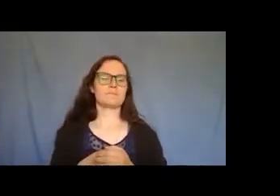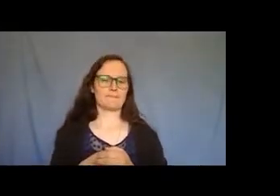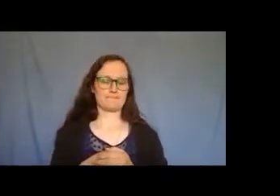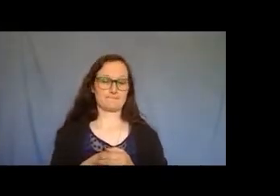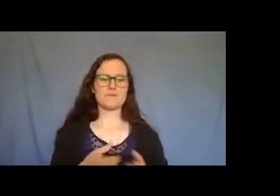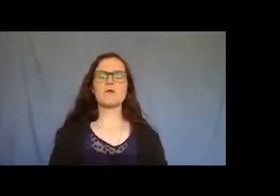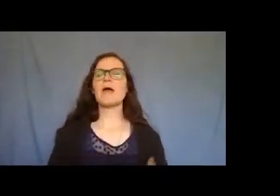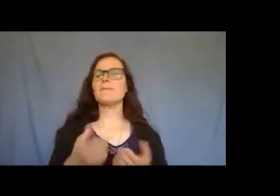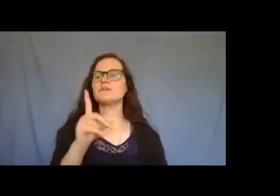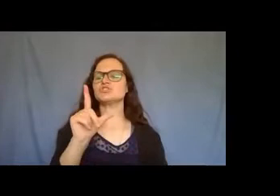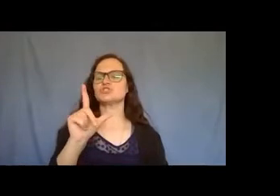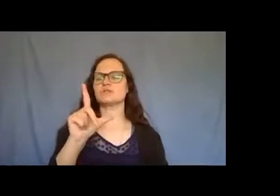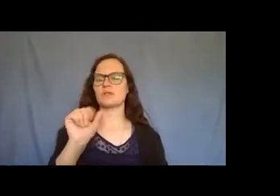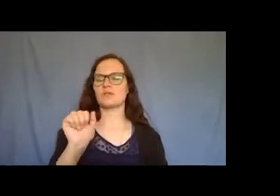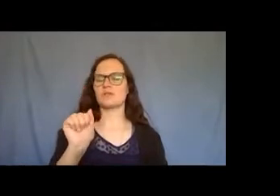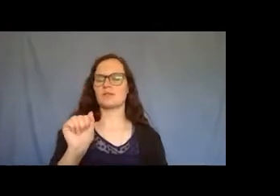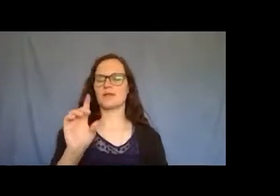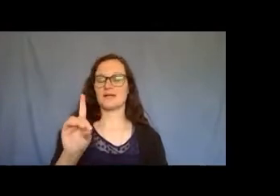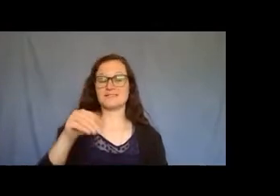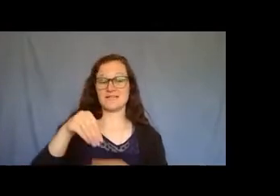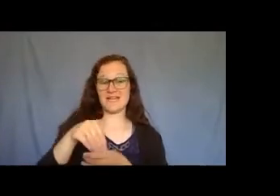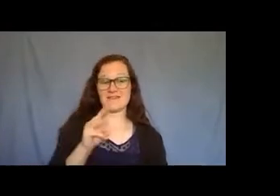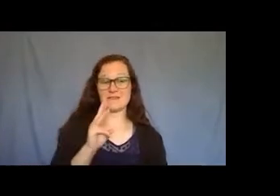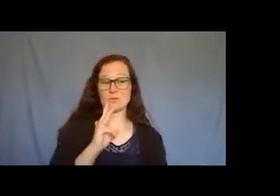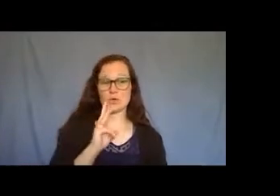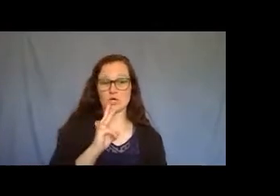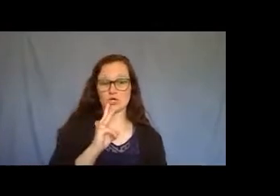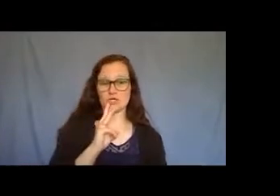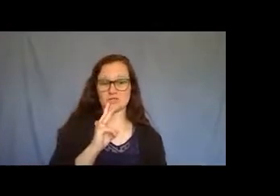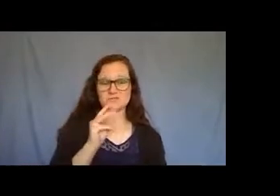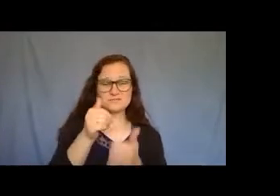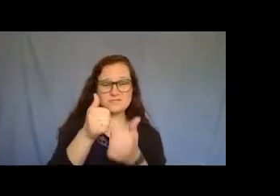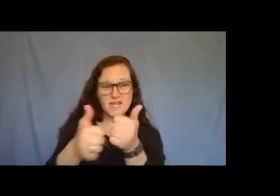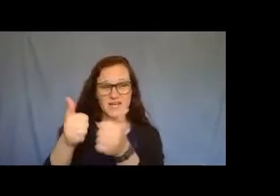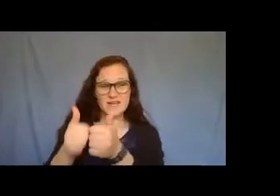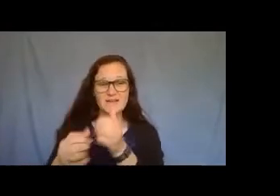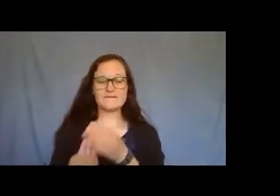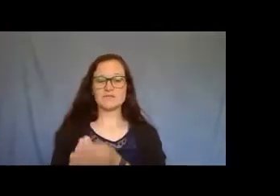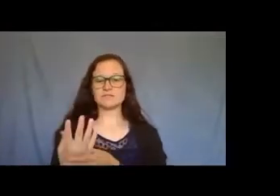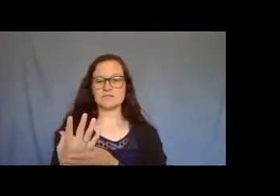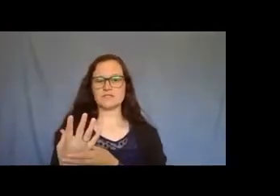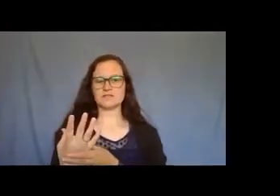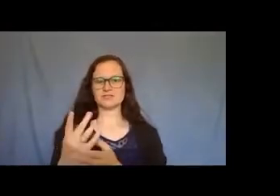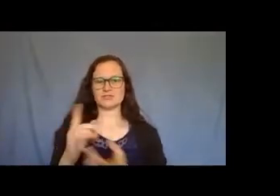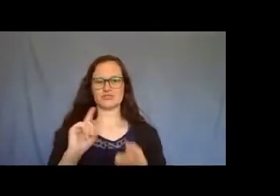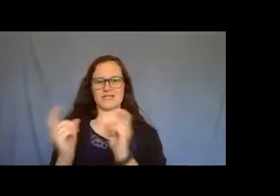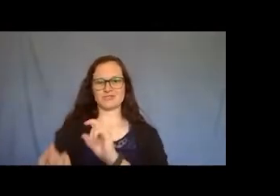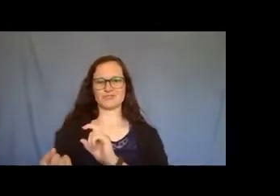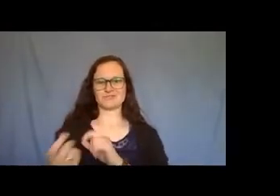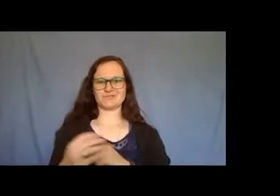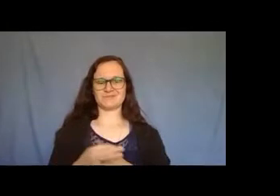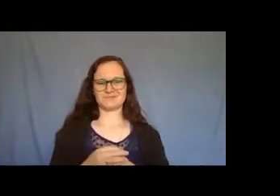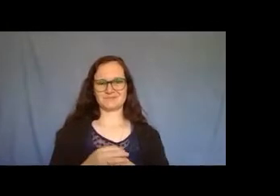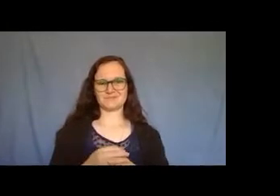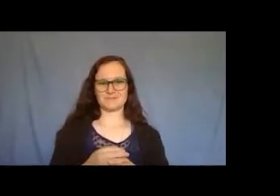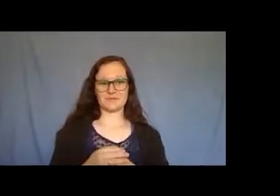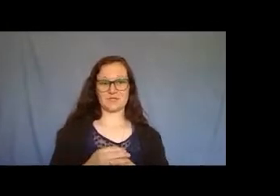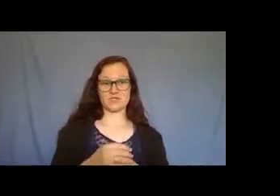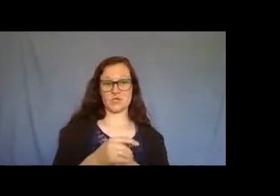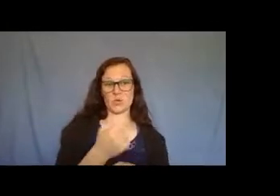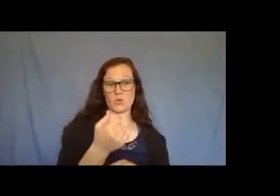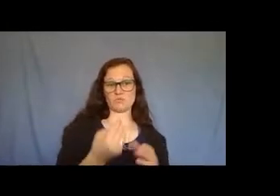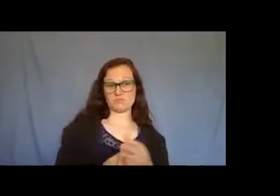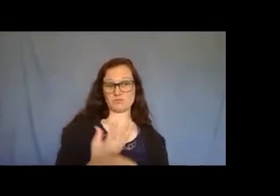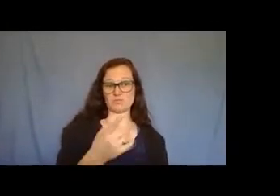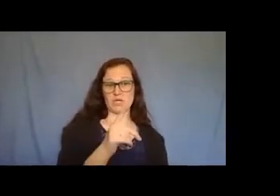concentration each spring changes and shifts downstream. So in spring 2016, you